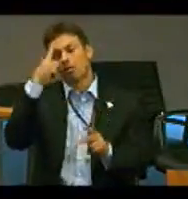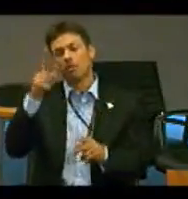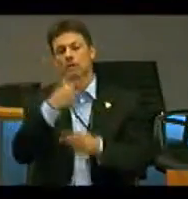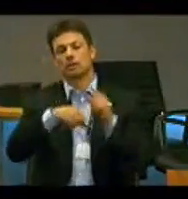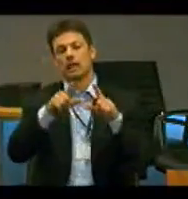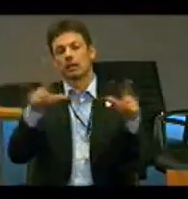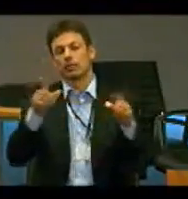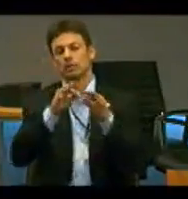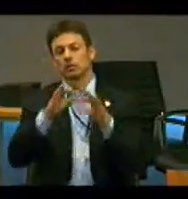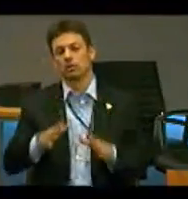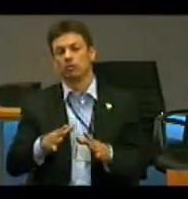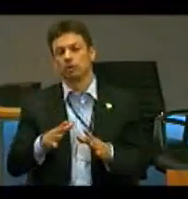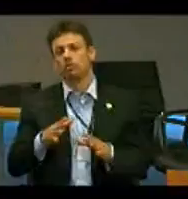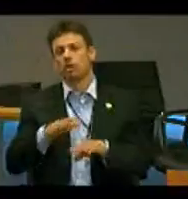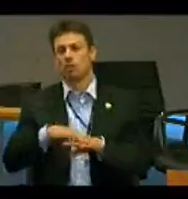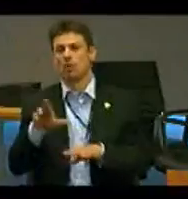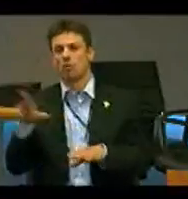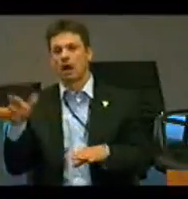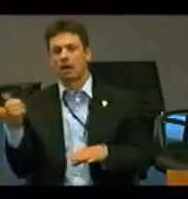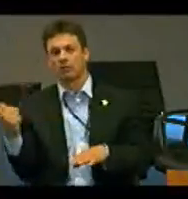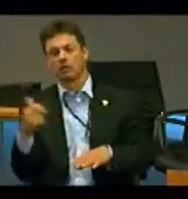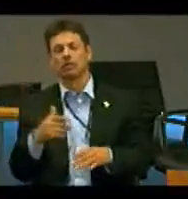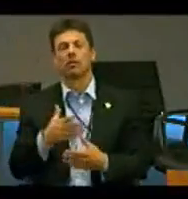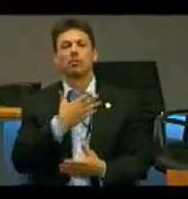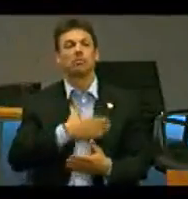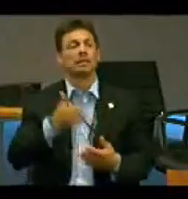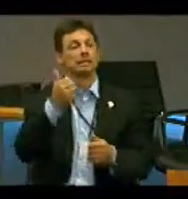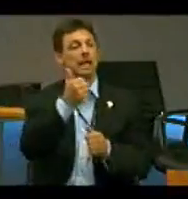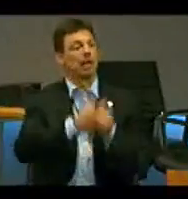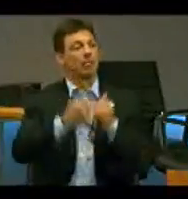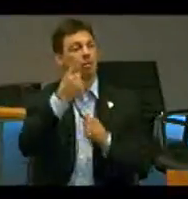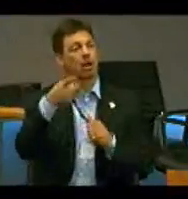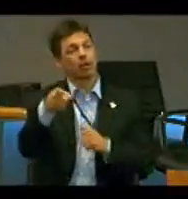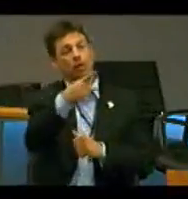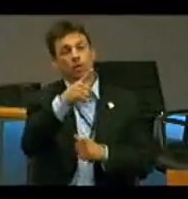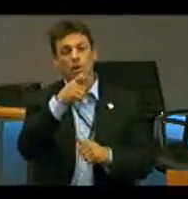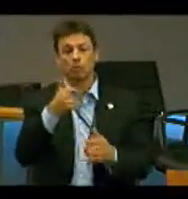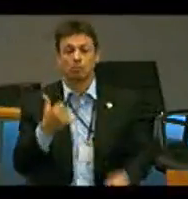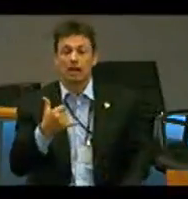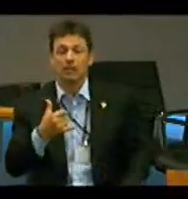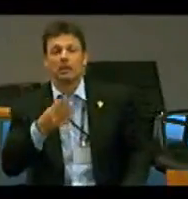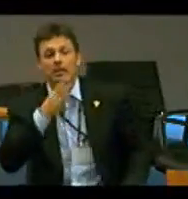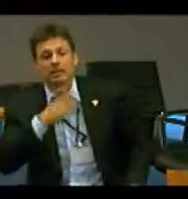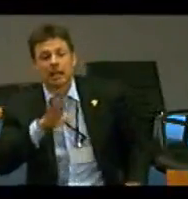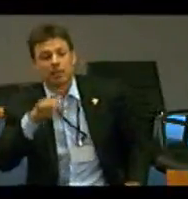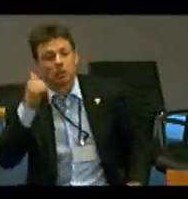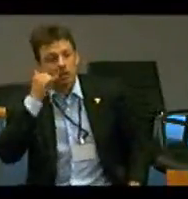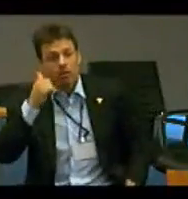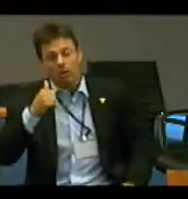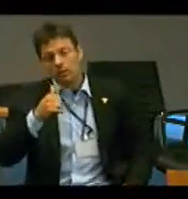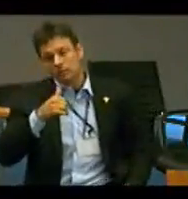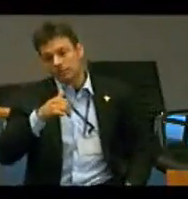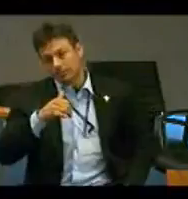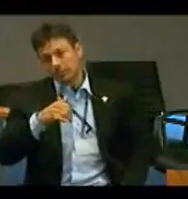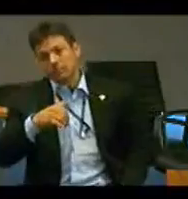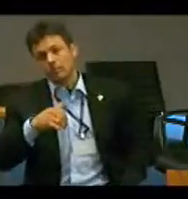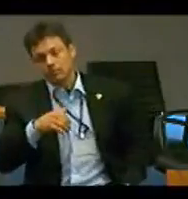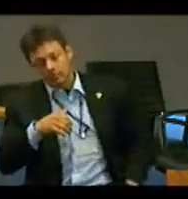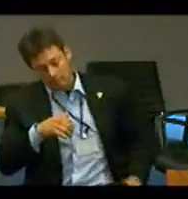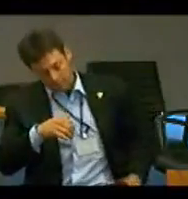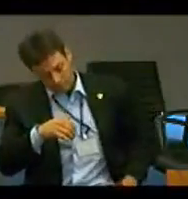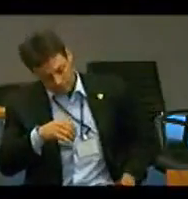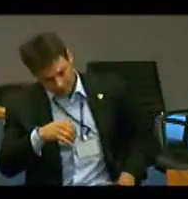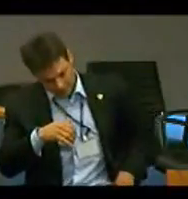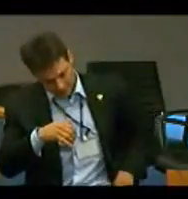right. I ask everyone present to please silence your phones and not to take flash photos to minimize health risk